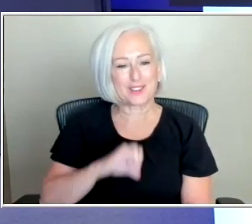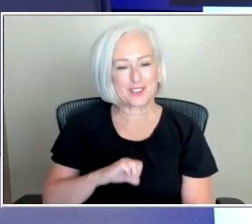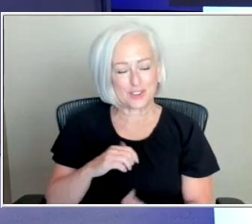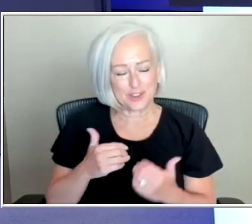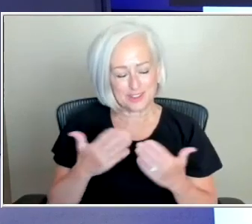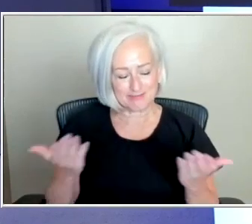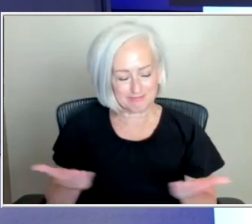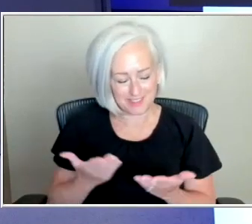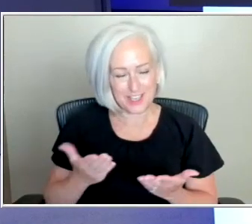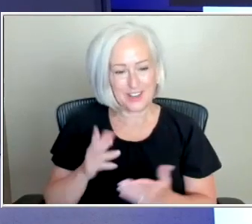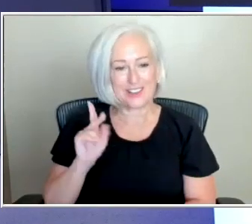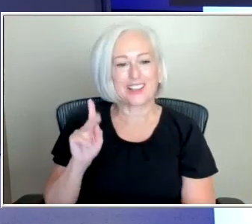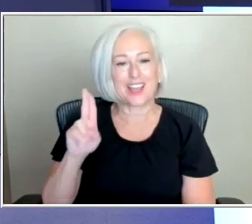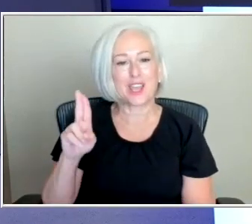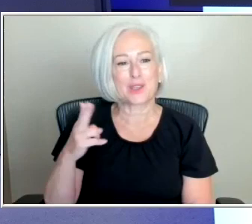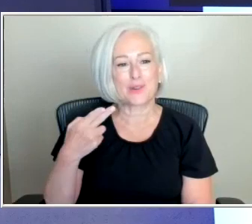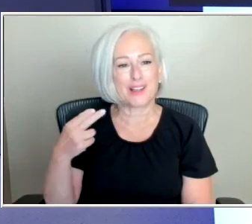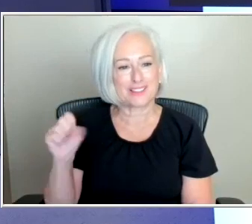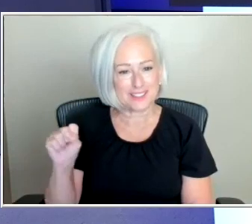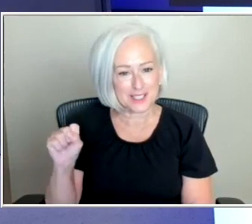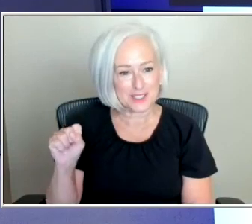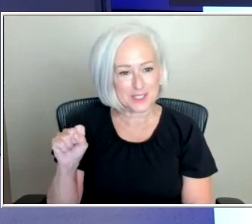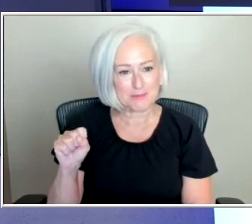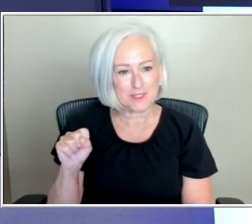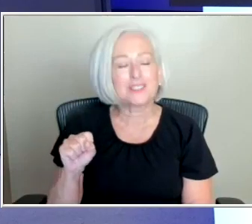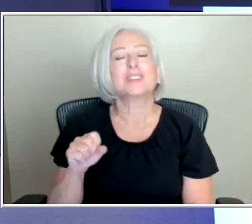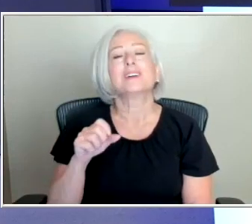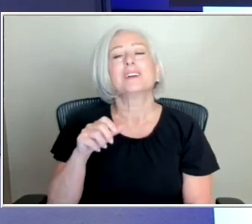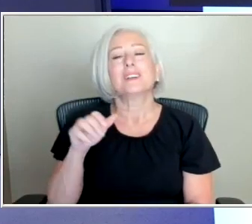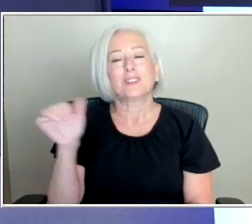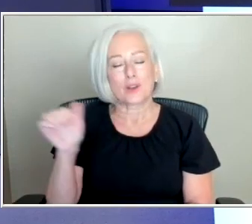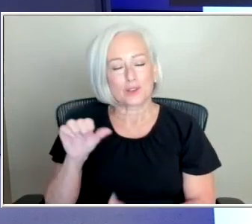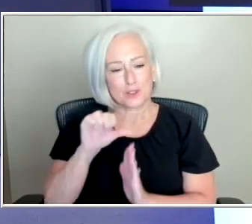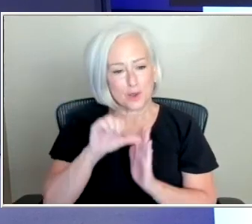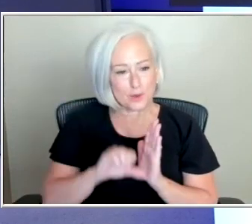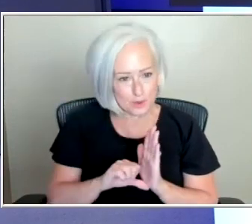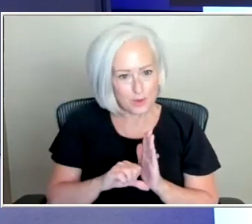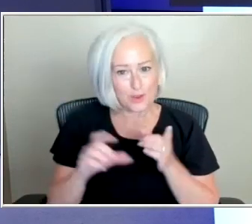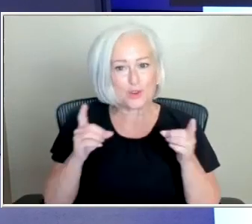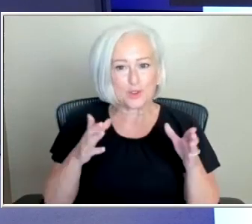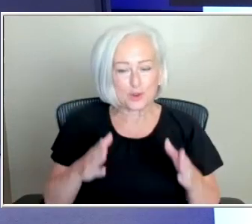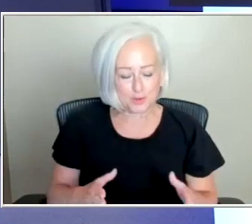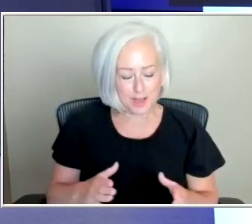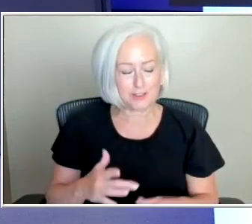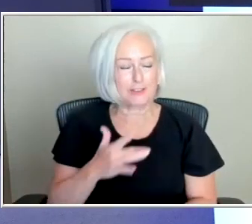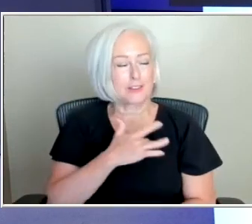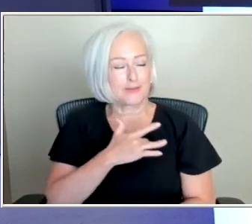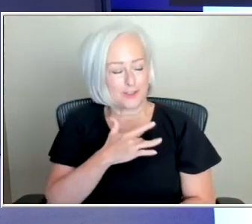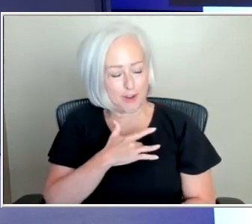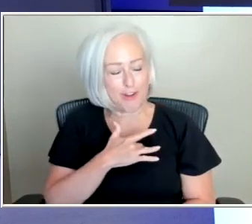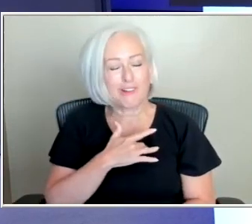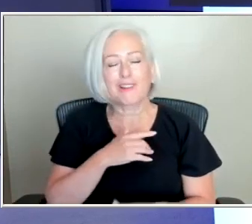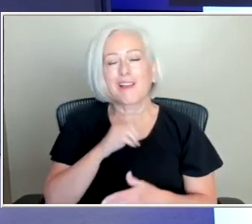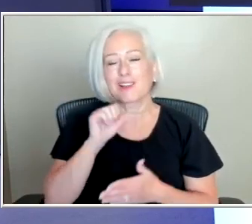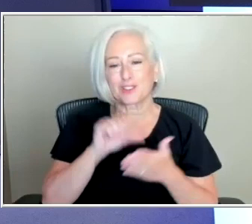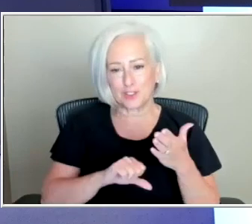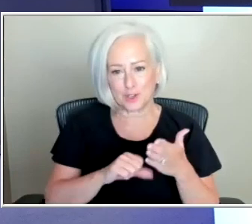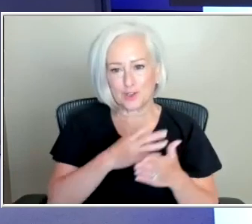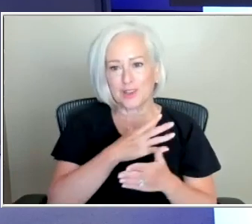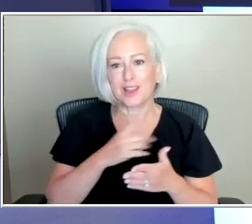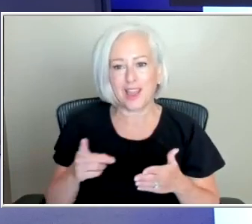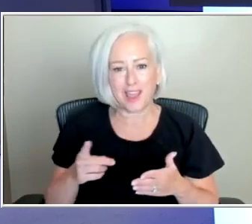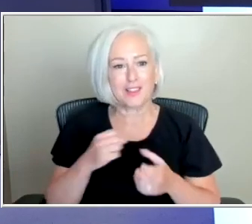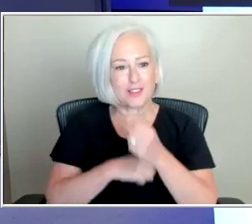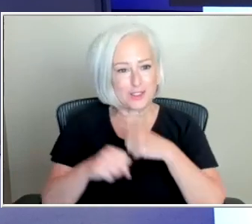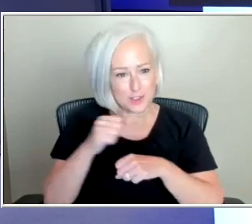also surgical director of cardiac surgery and the surgical director of the structural heart program. Had to take a deep breath to get all